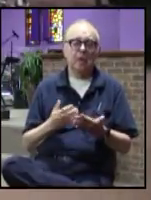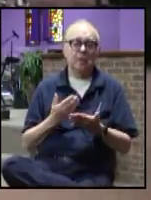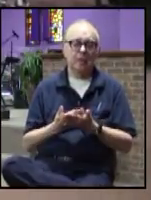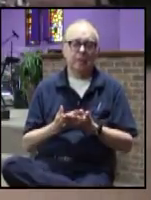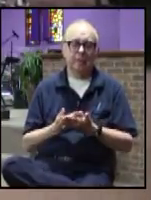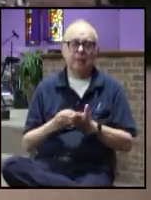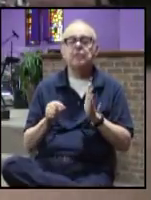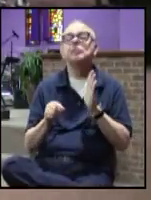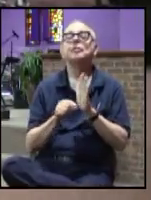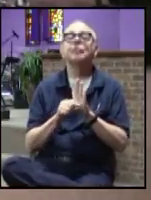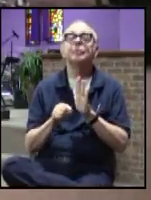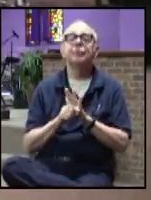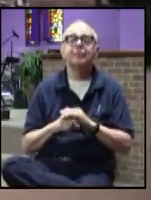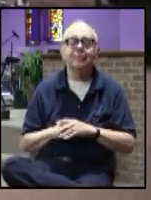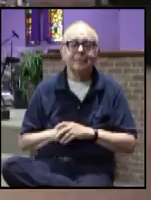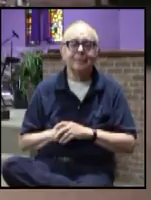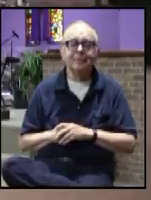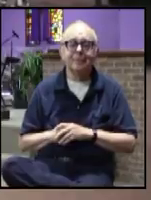validated Scripture.